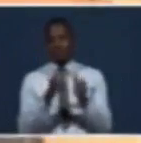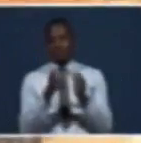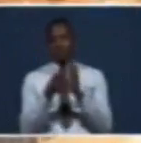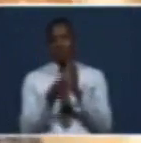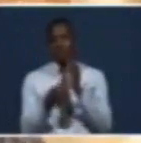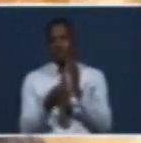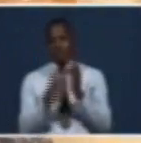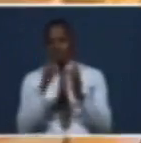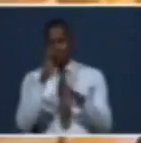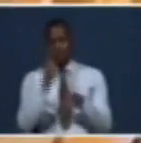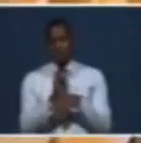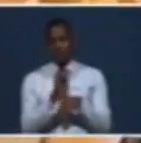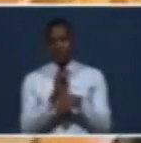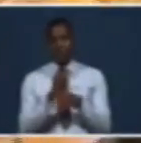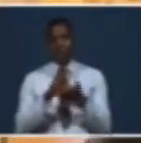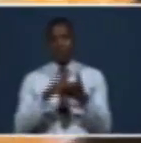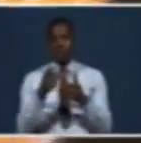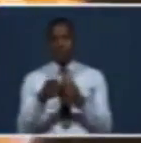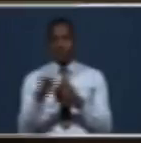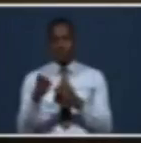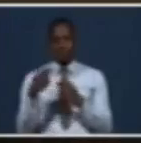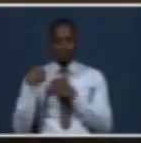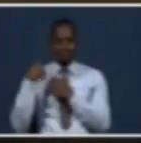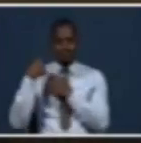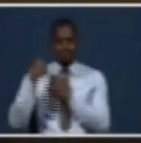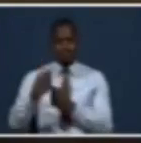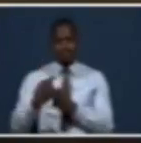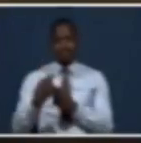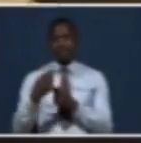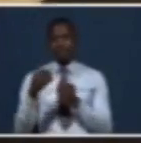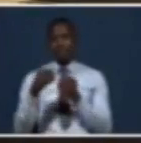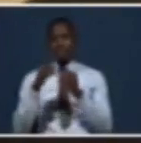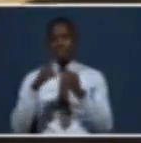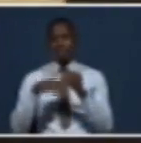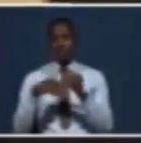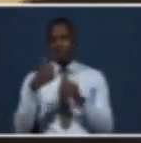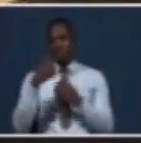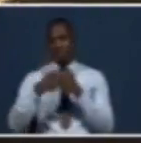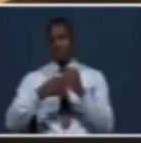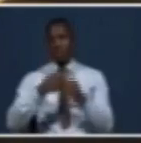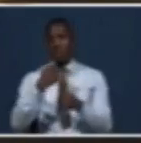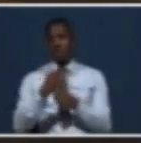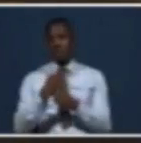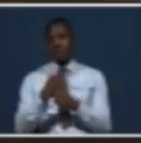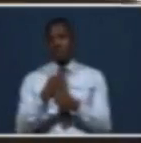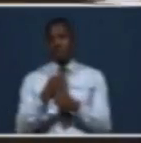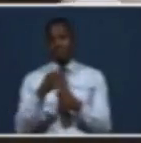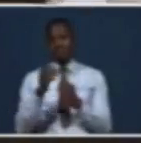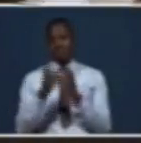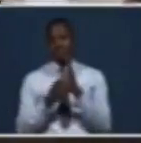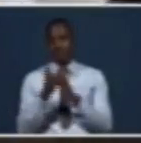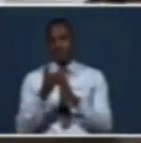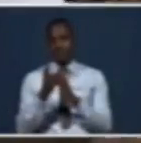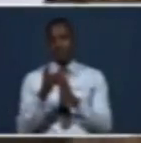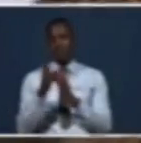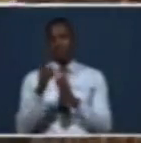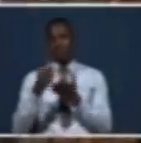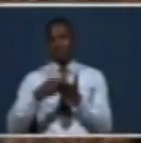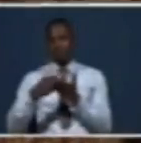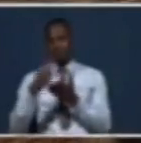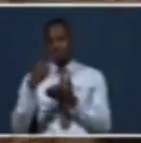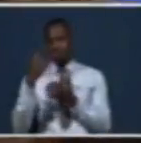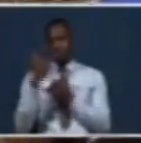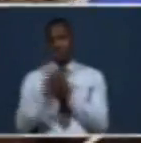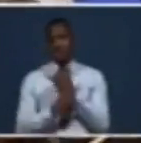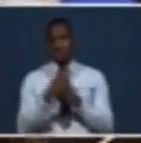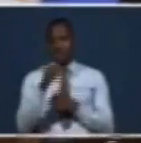Oil for Development Program, which has been running successfully for more than a decade. The Fish for Development Initiative, signed by the two countries